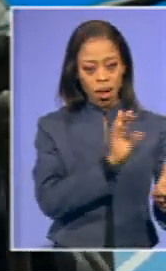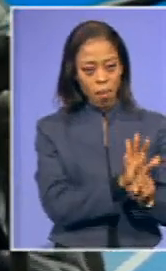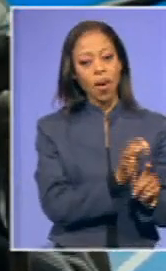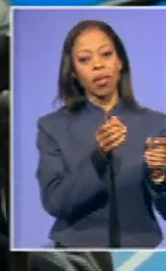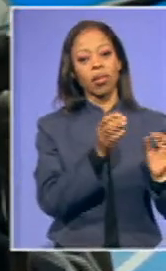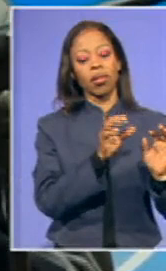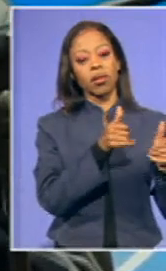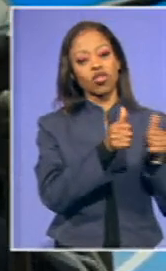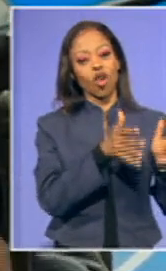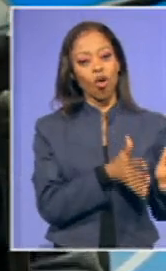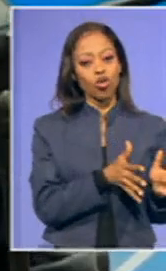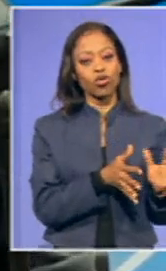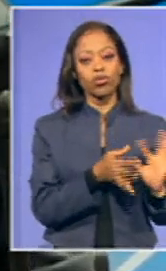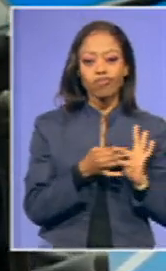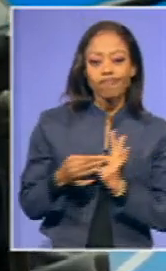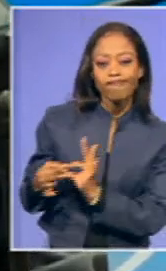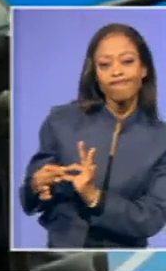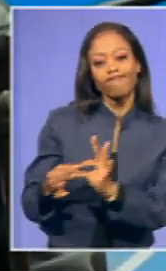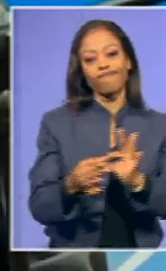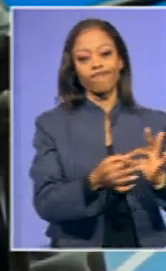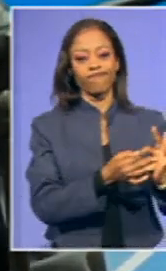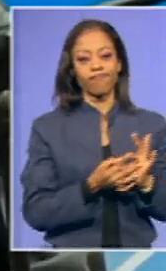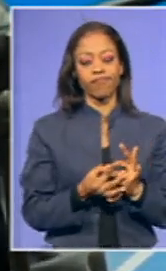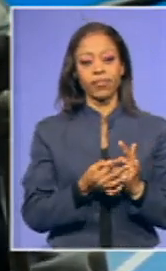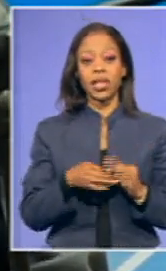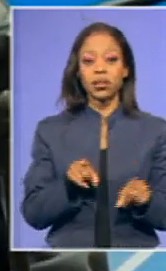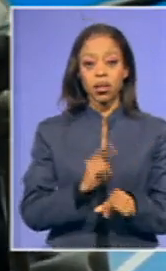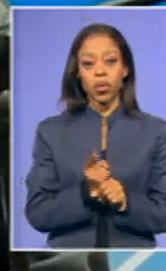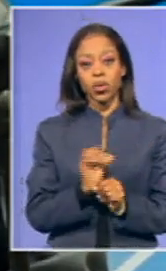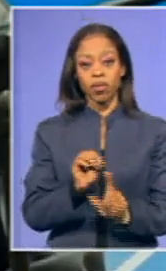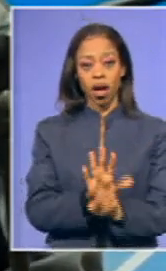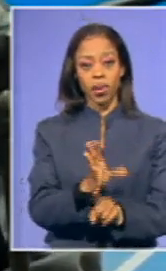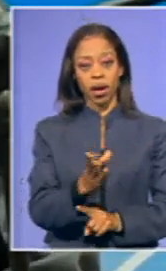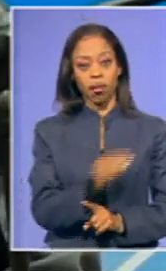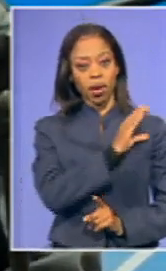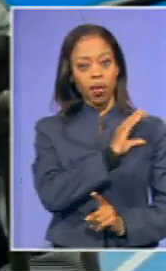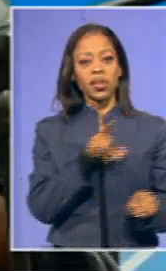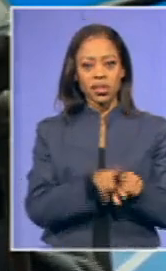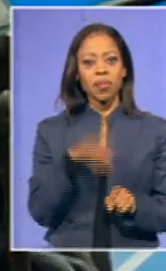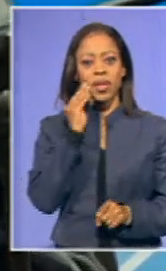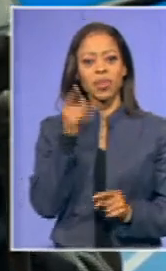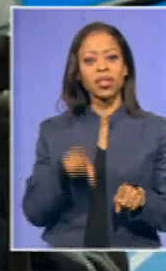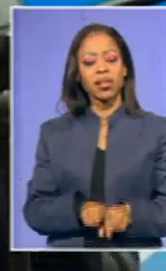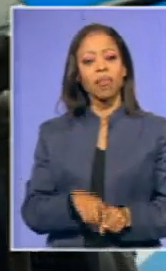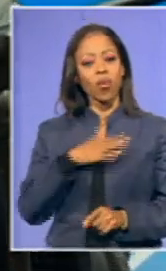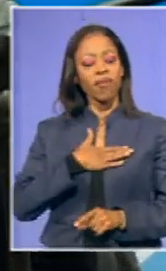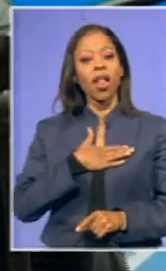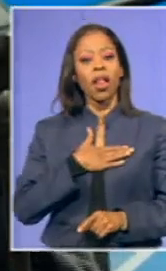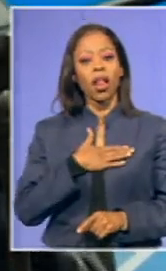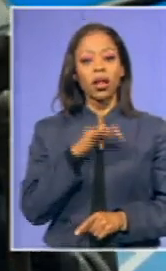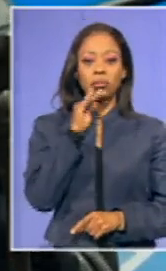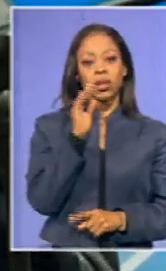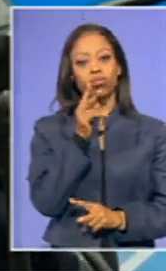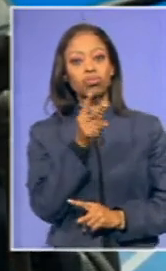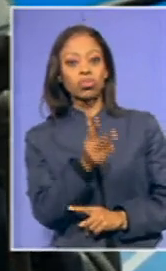we are with them, and it's rightfully so that when they are affected, the customers are affected. So we feel it as well. So we don't see it in